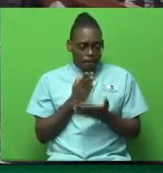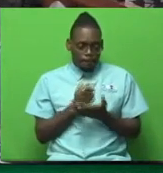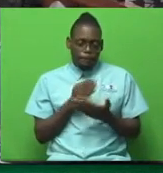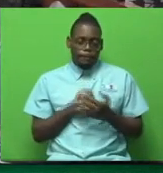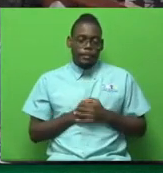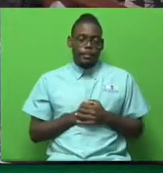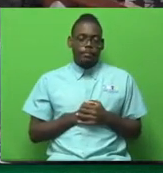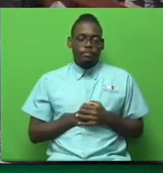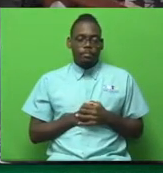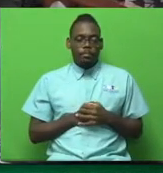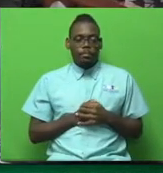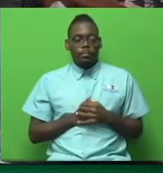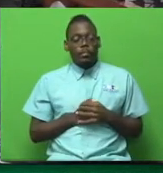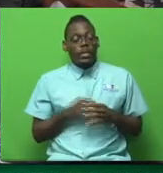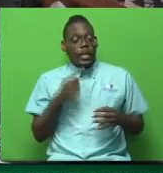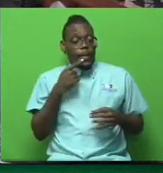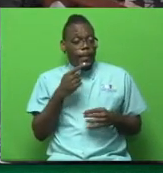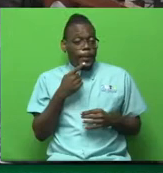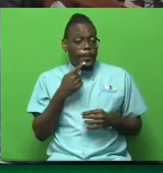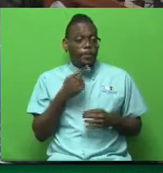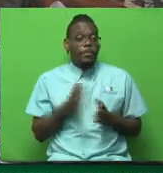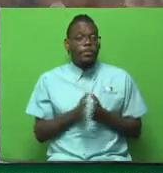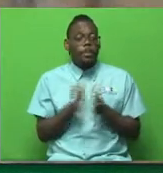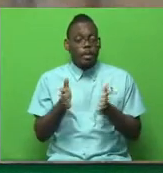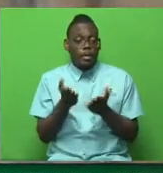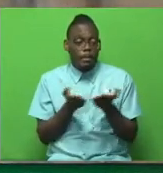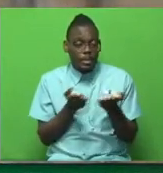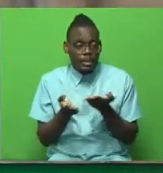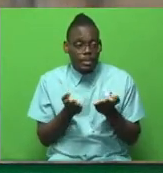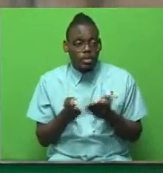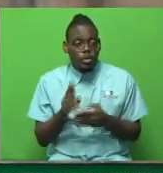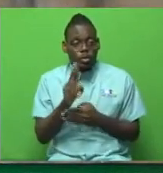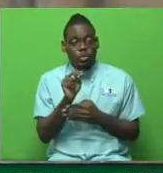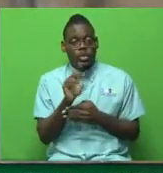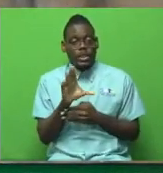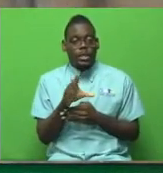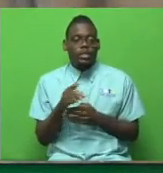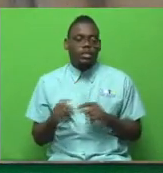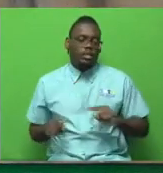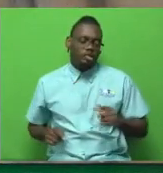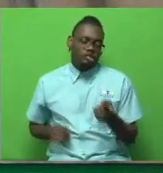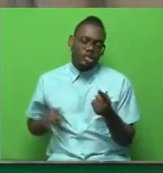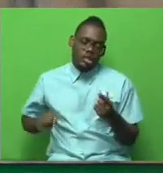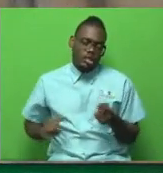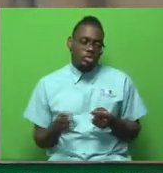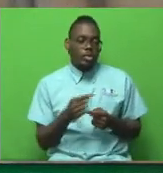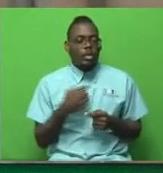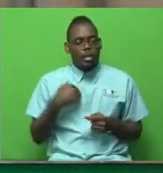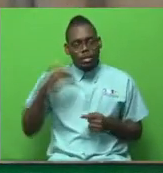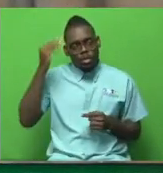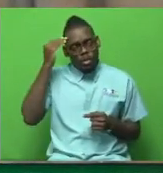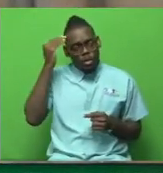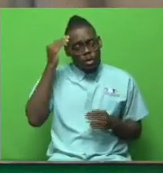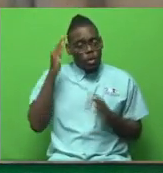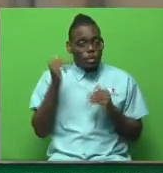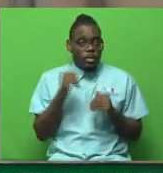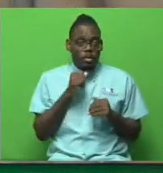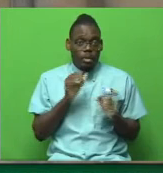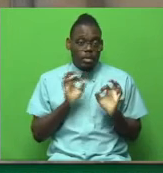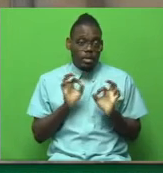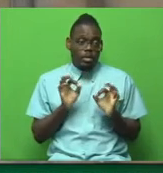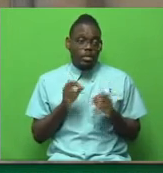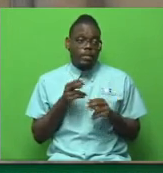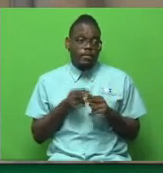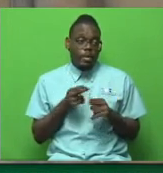servants and I'm hoping that none of the three persons who speak on health will mention or